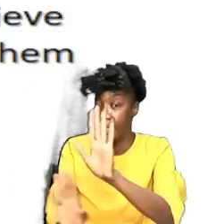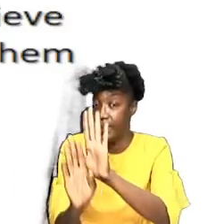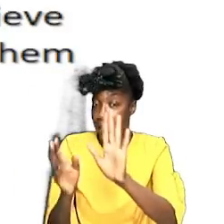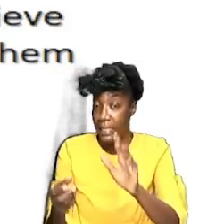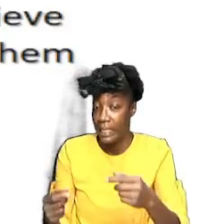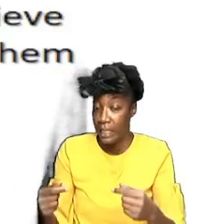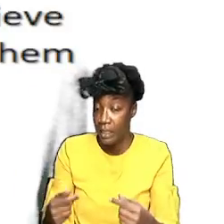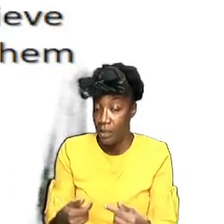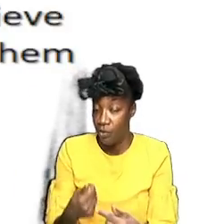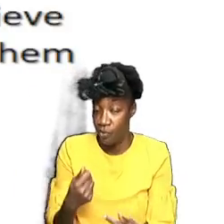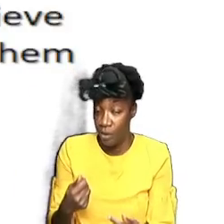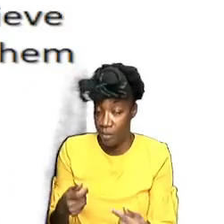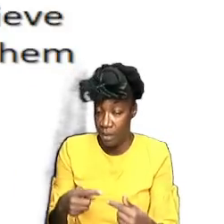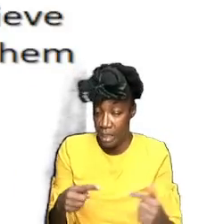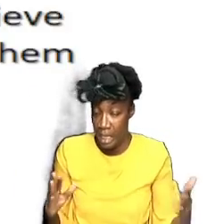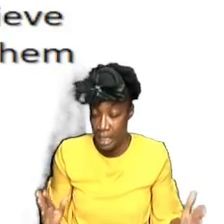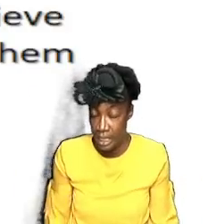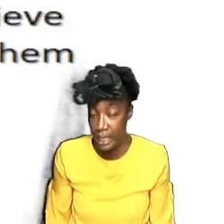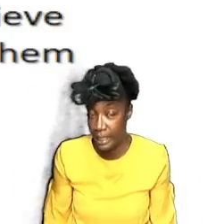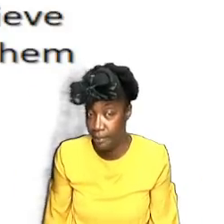God. Now,